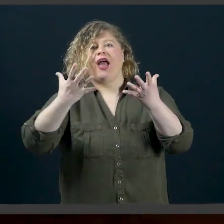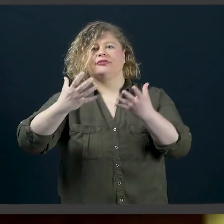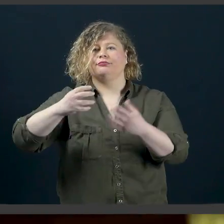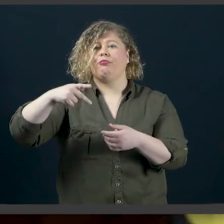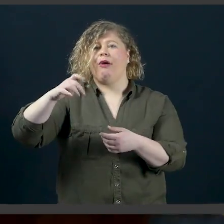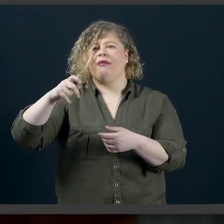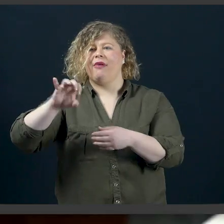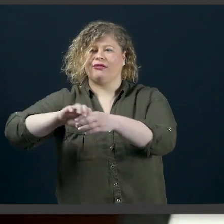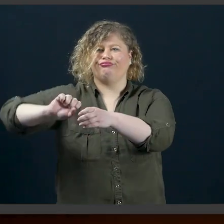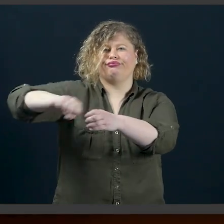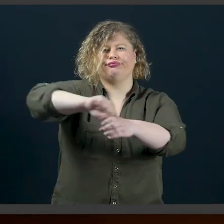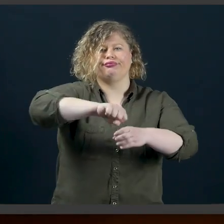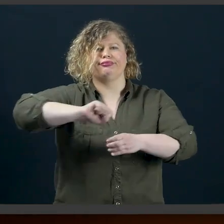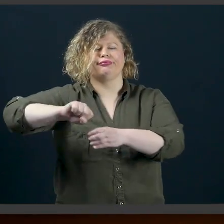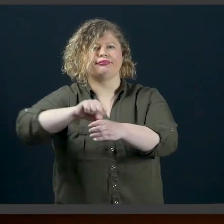salt,